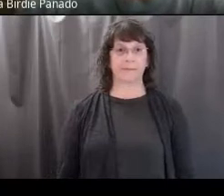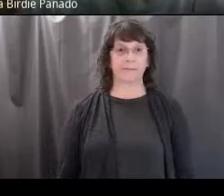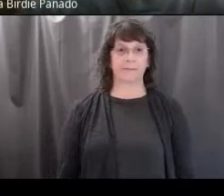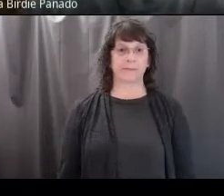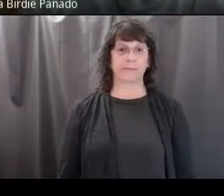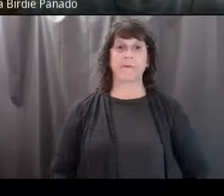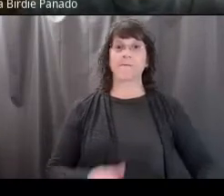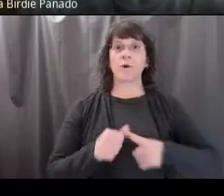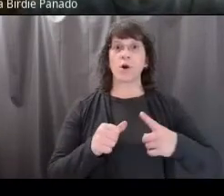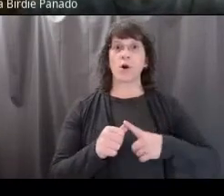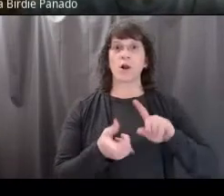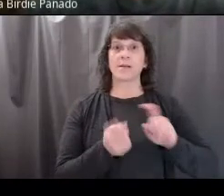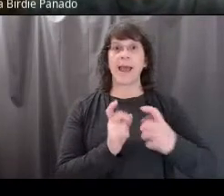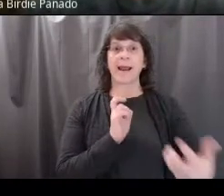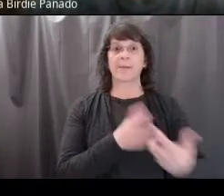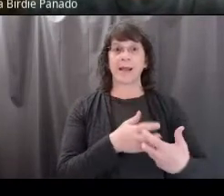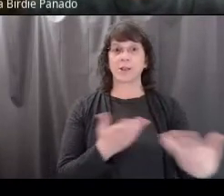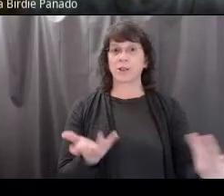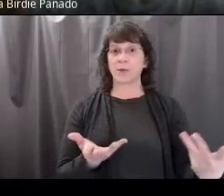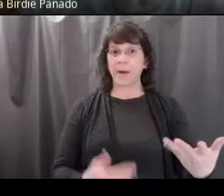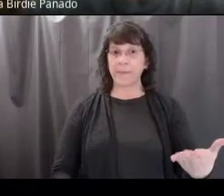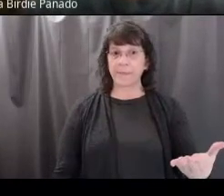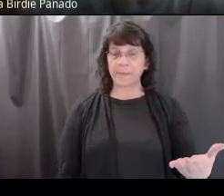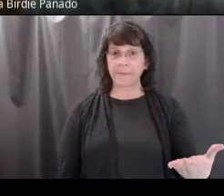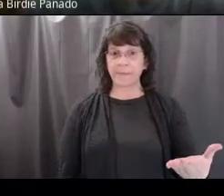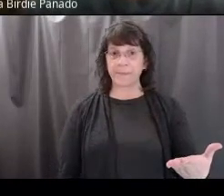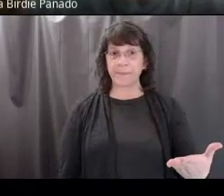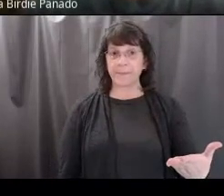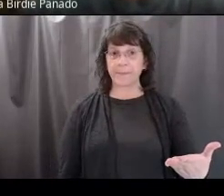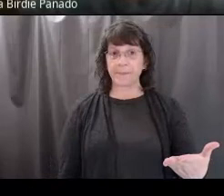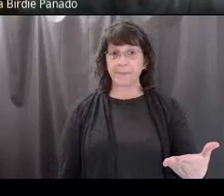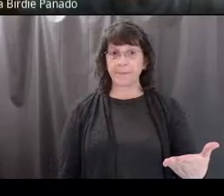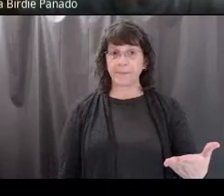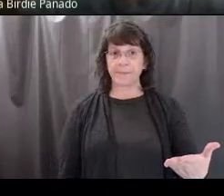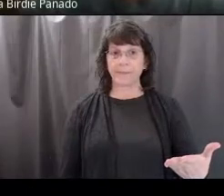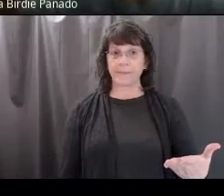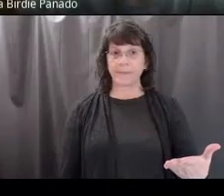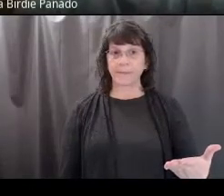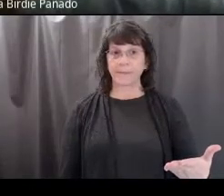Our first adaptation is